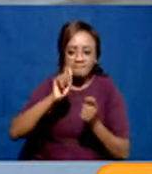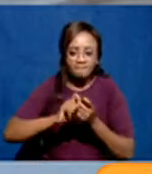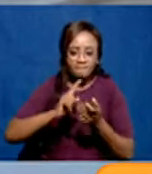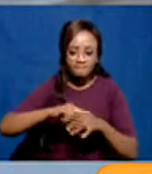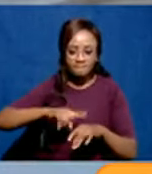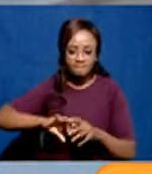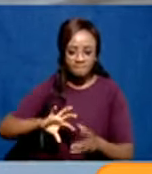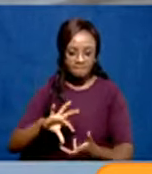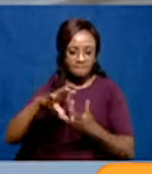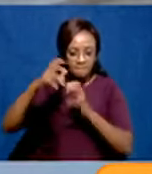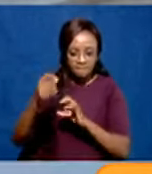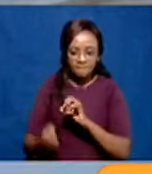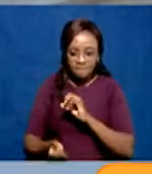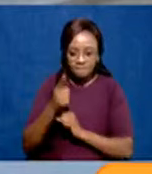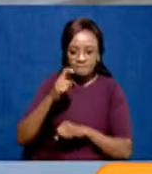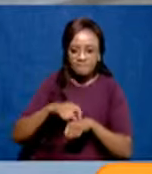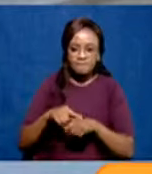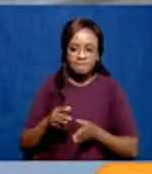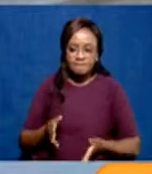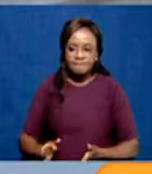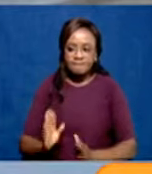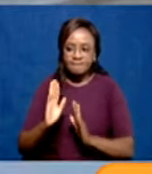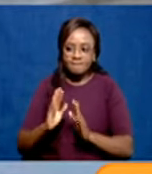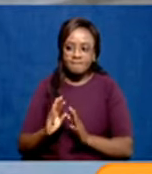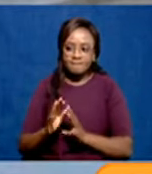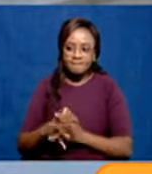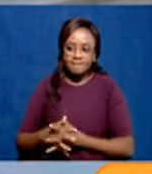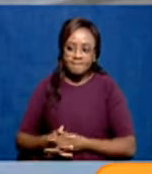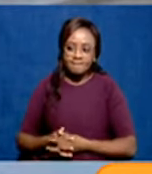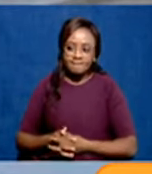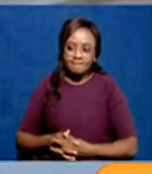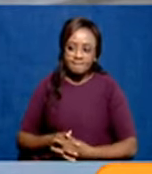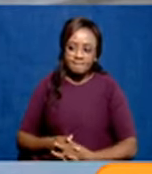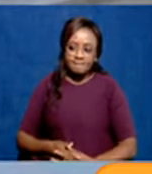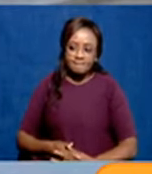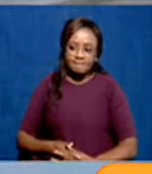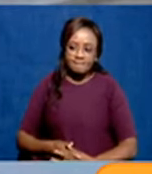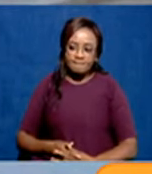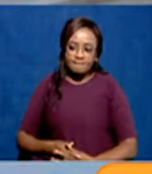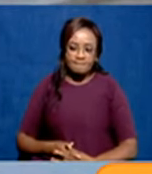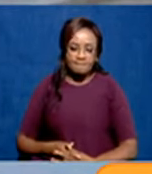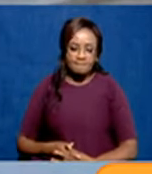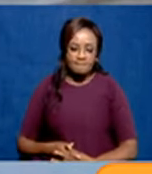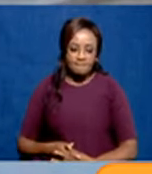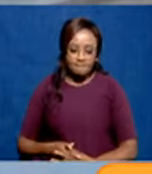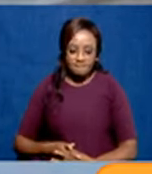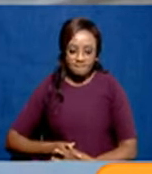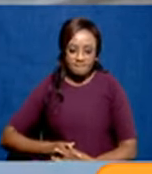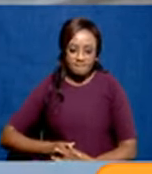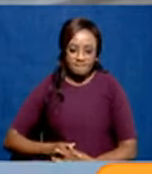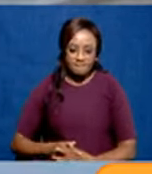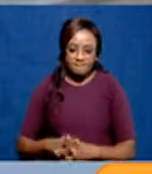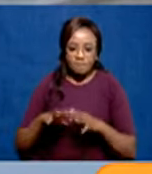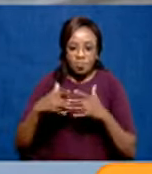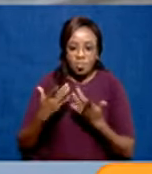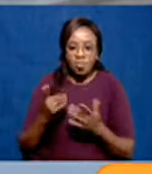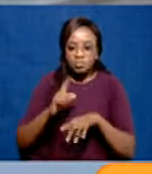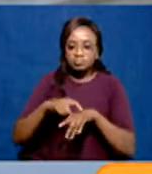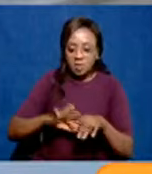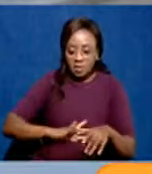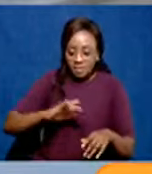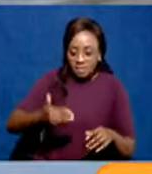during childbirth? Where are the provisions for dealing with pregnancy complications like ectopic